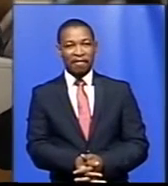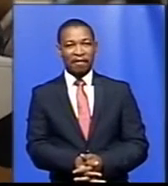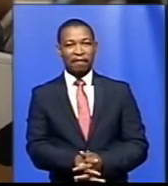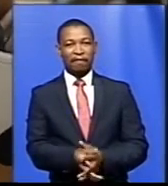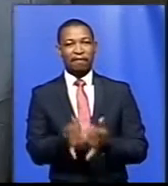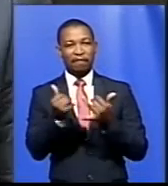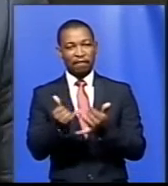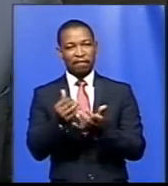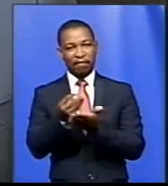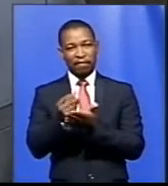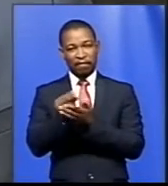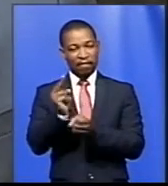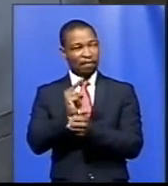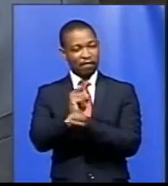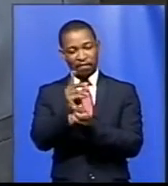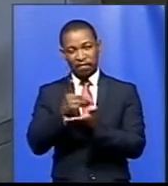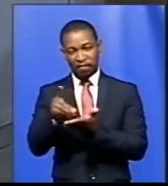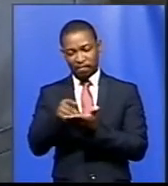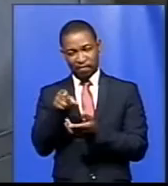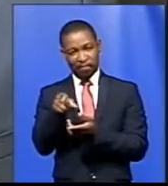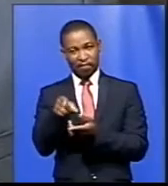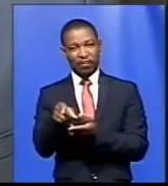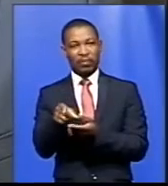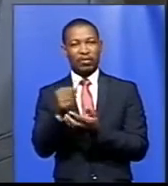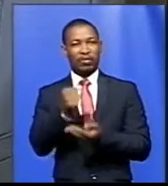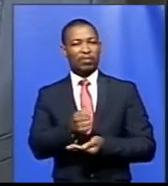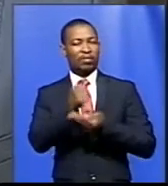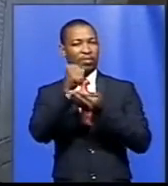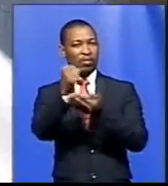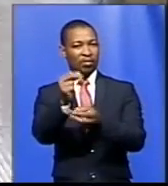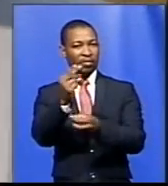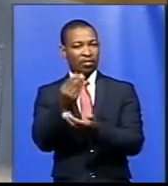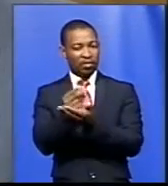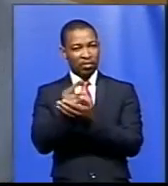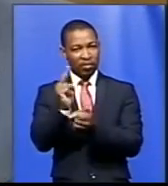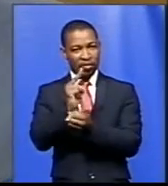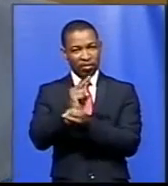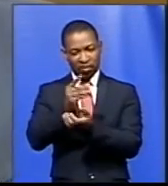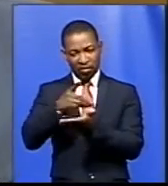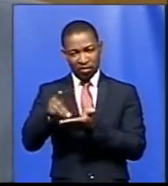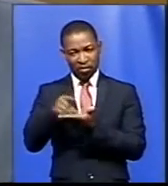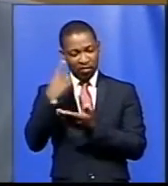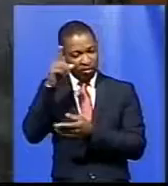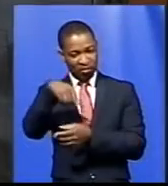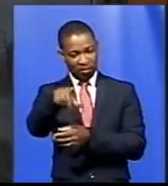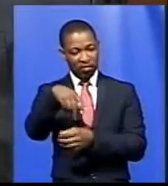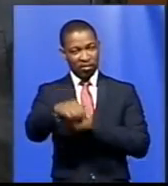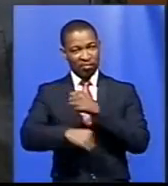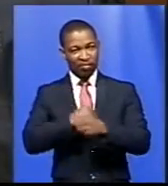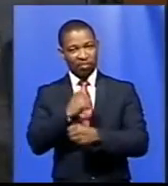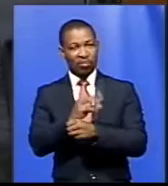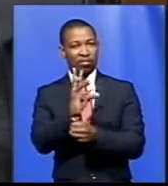Statutory expenditure. Madam Speaker, the proposed statutory expenditure for 2016-17 financial year amounts